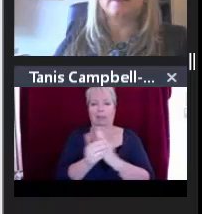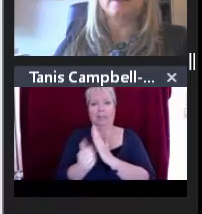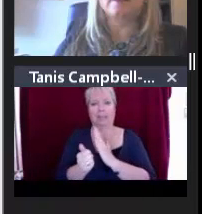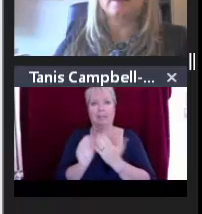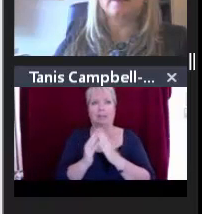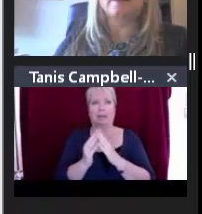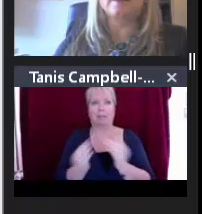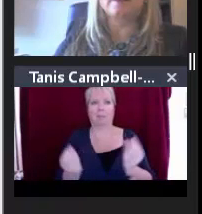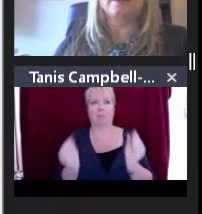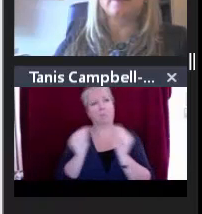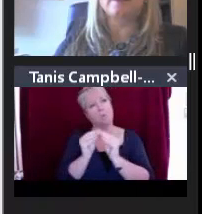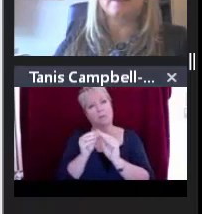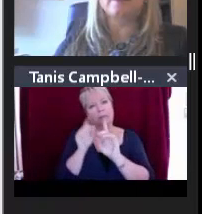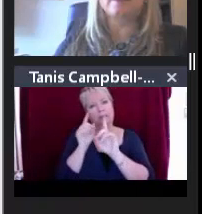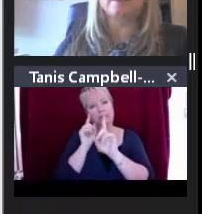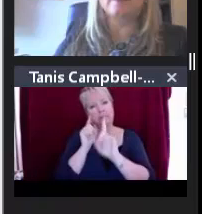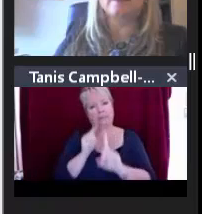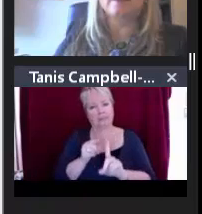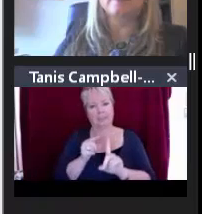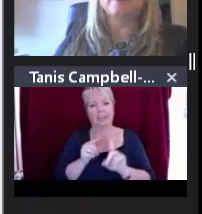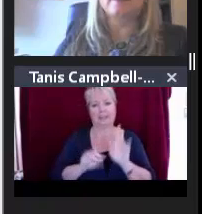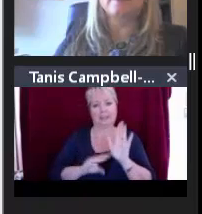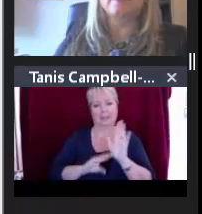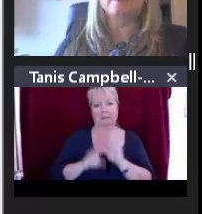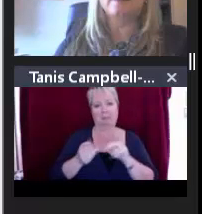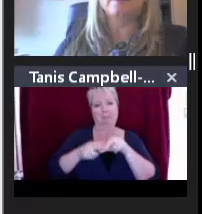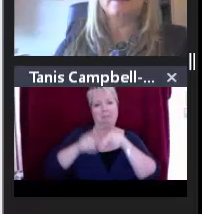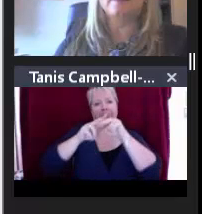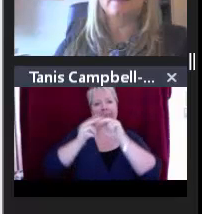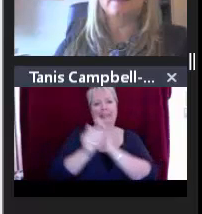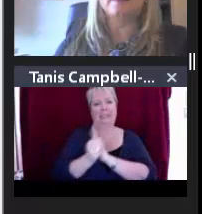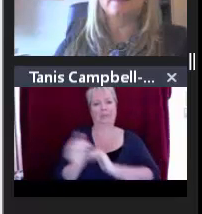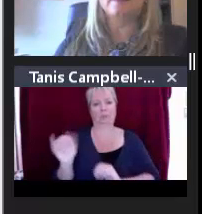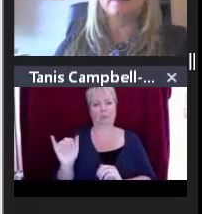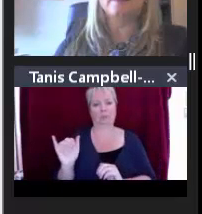refine my skills and to develop new skills. And